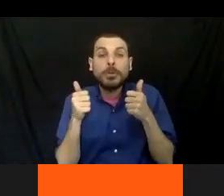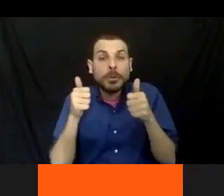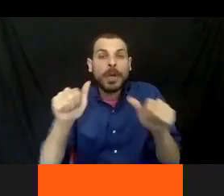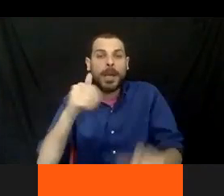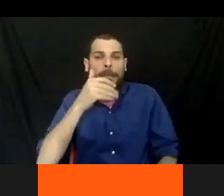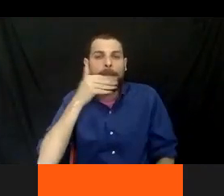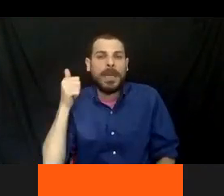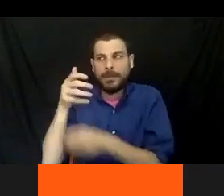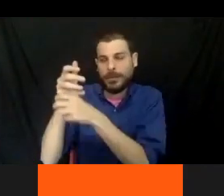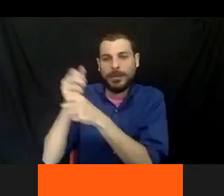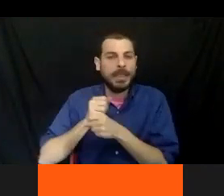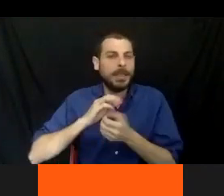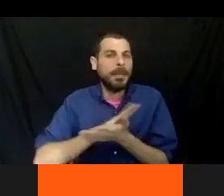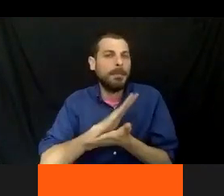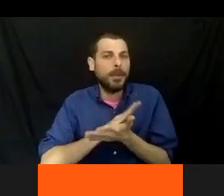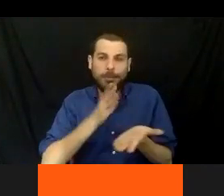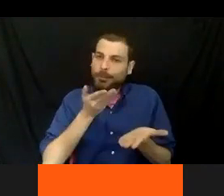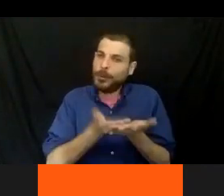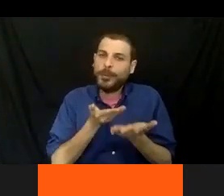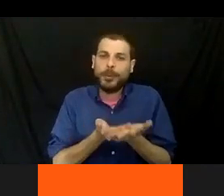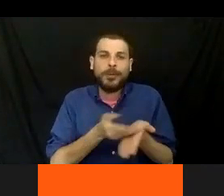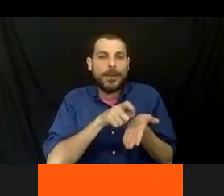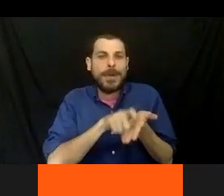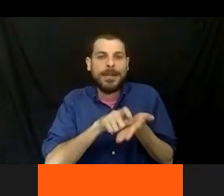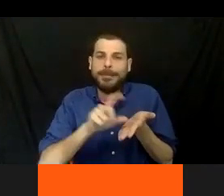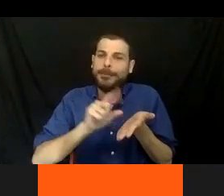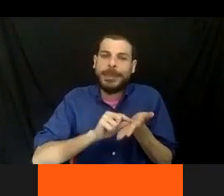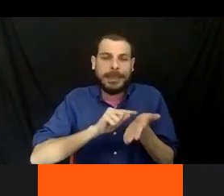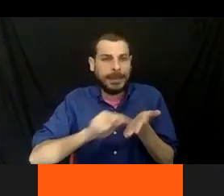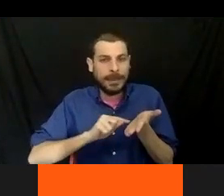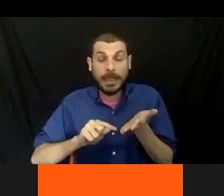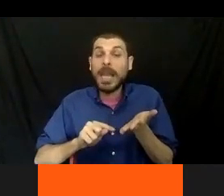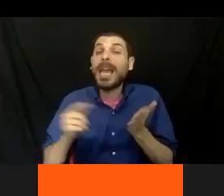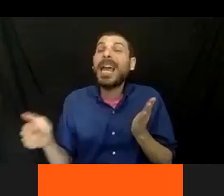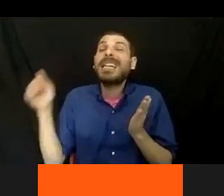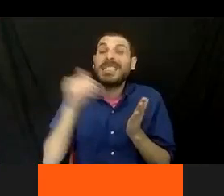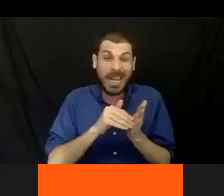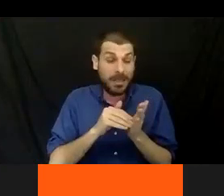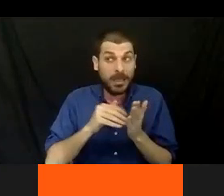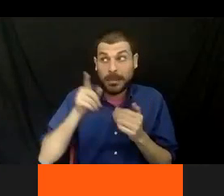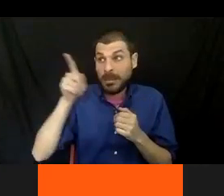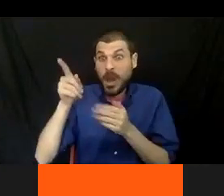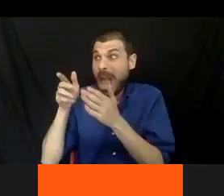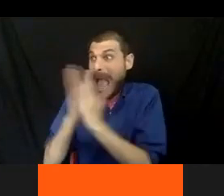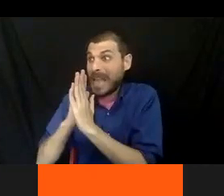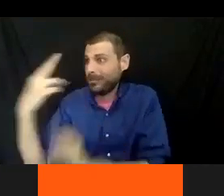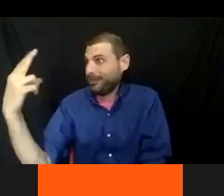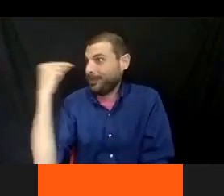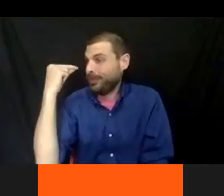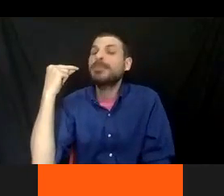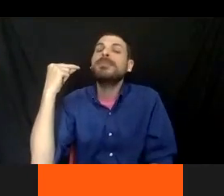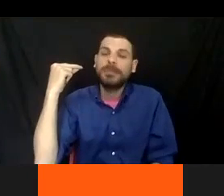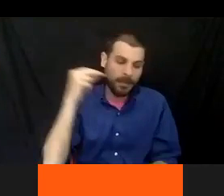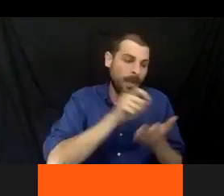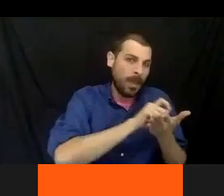particularly if you don't get it in writing, I think it makes sense to write to the servicer, put something in writing to the loan servicer saying, this